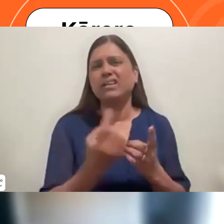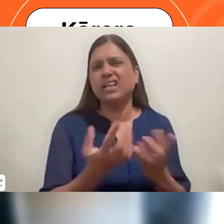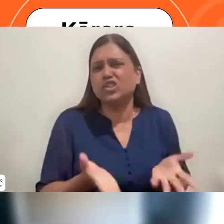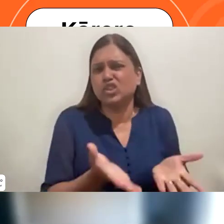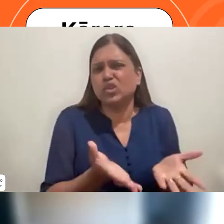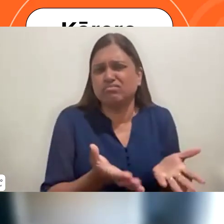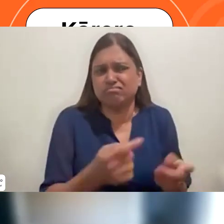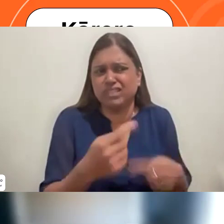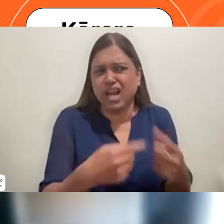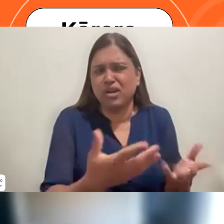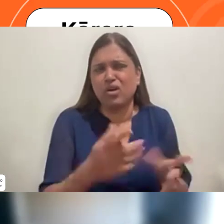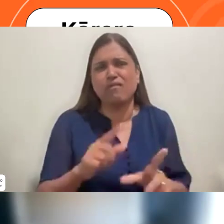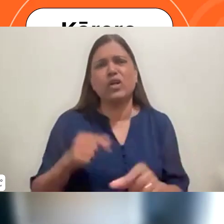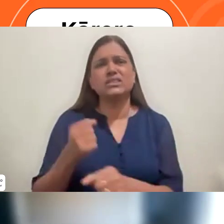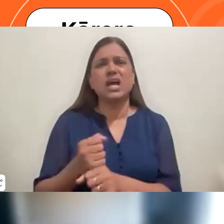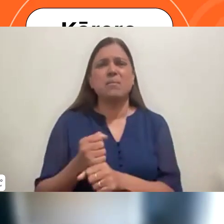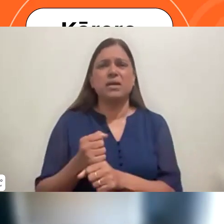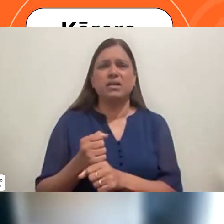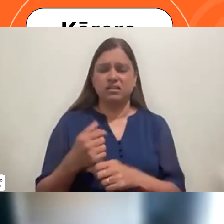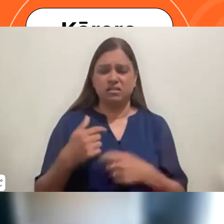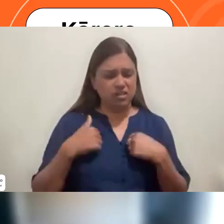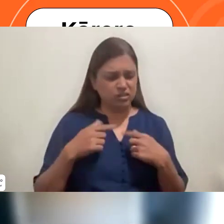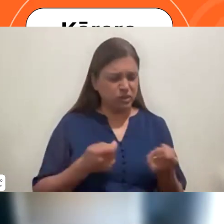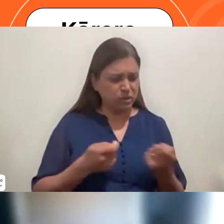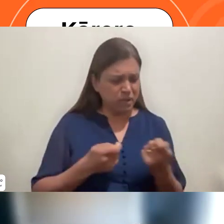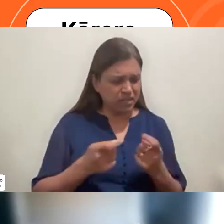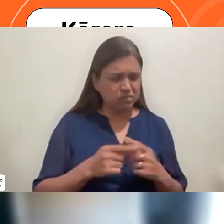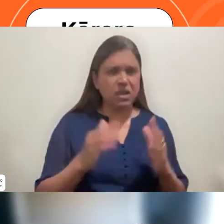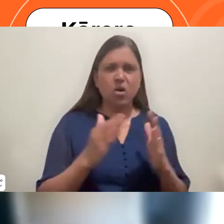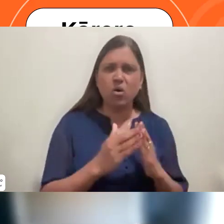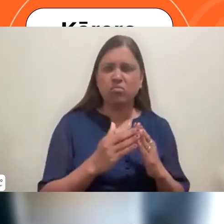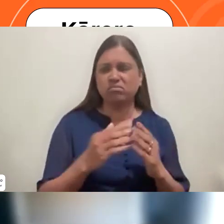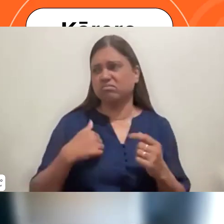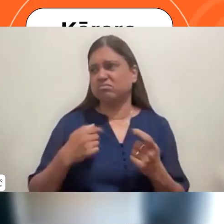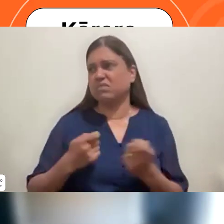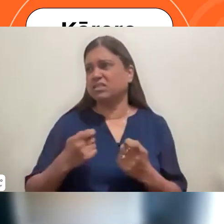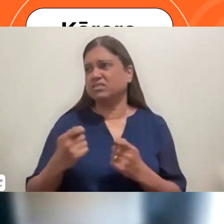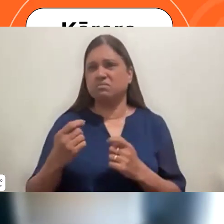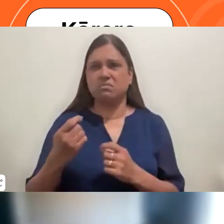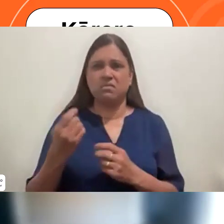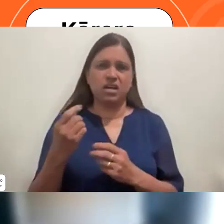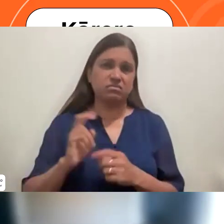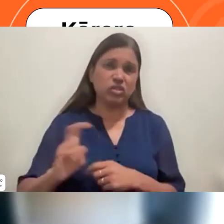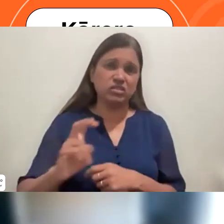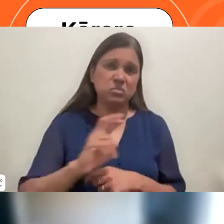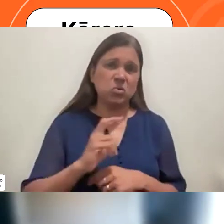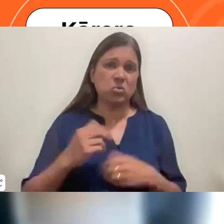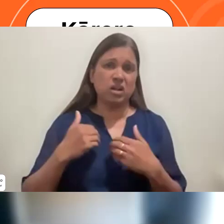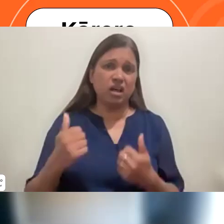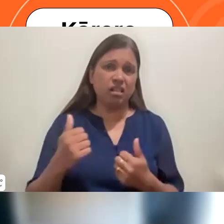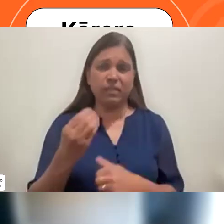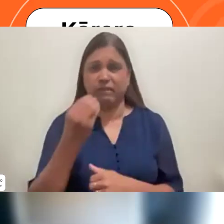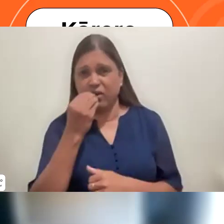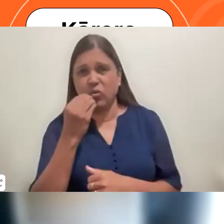that we need to live, like home, food, clothing, medical, transport, and money. The NZTA